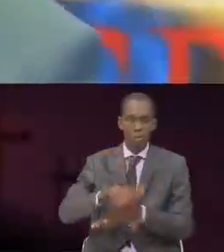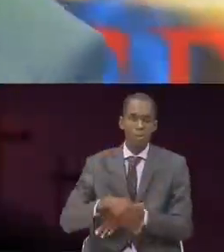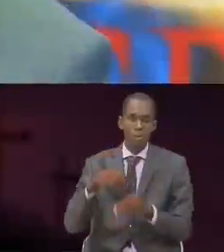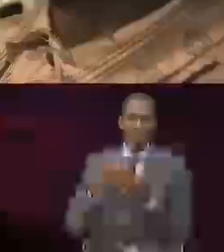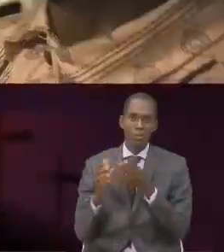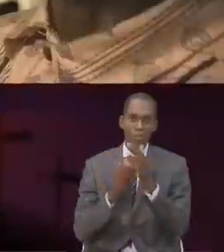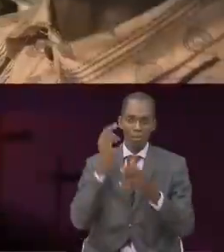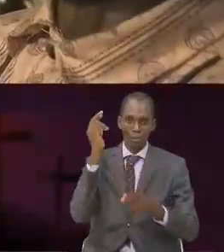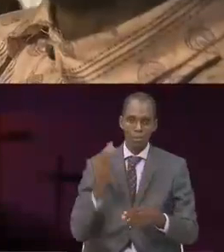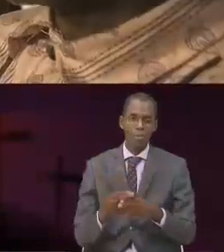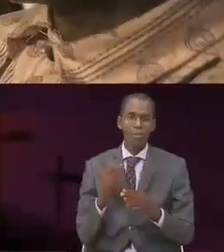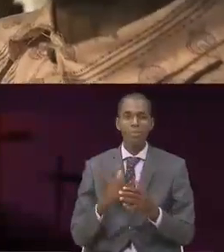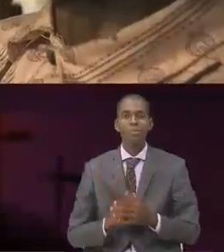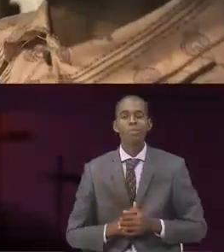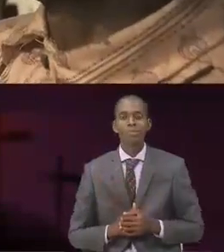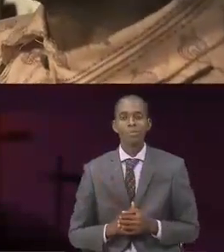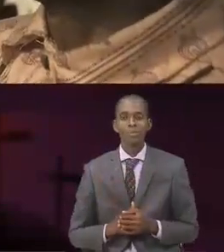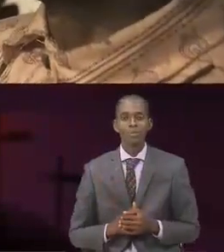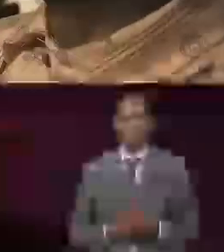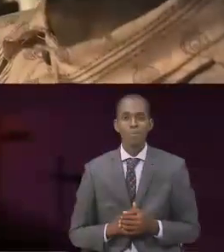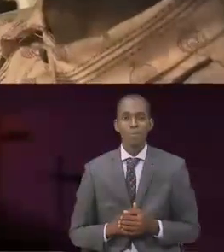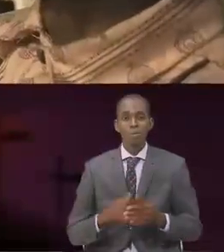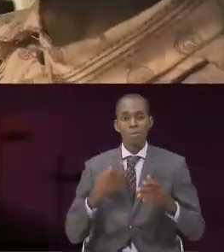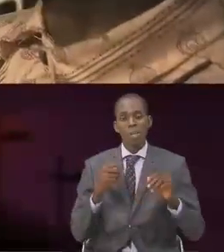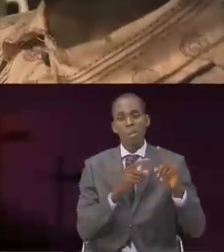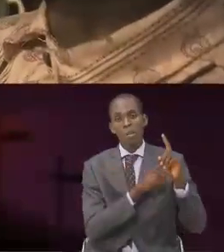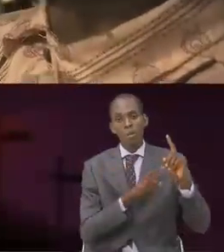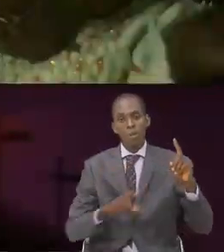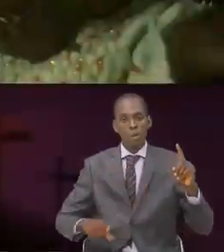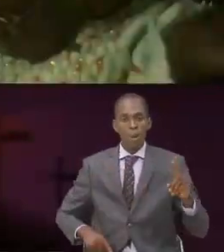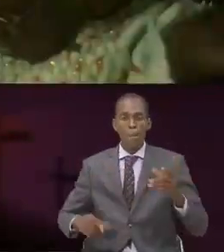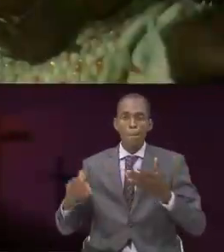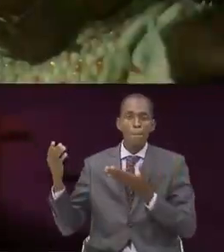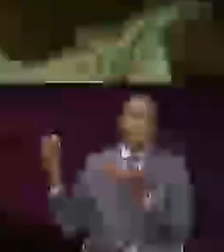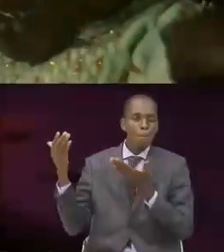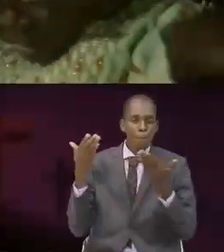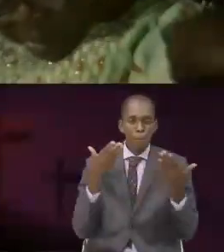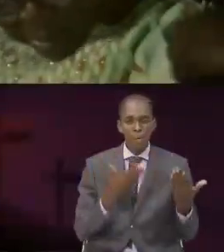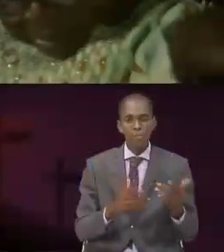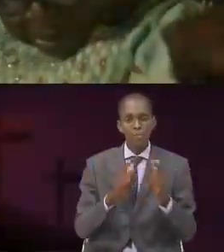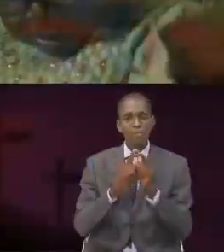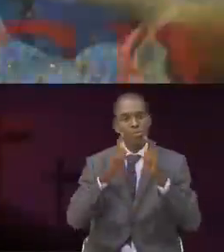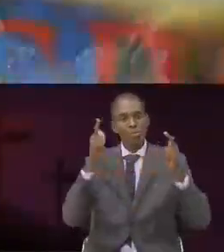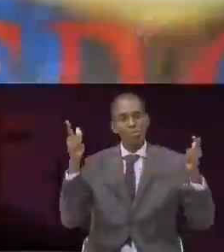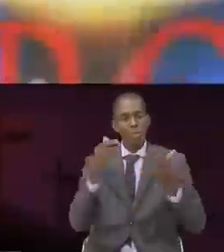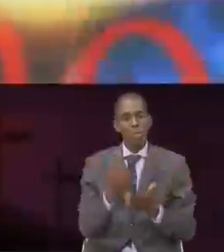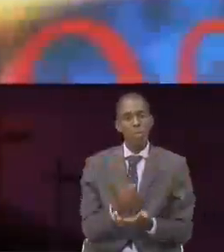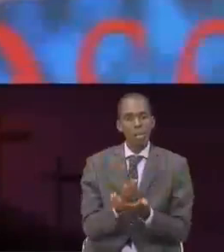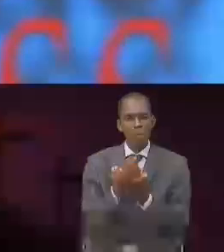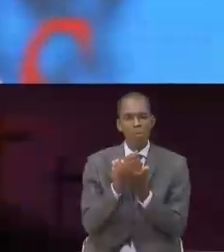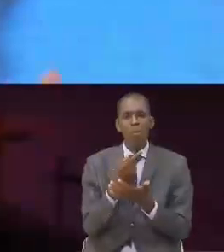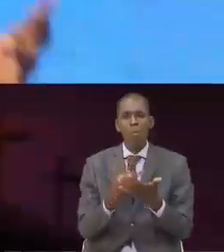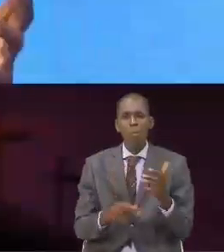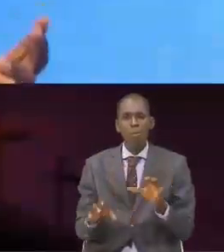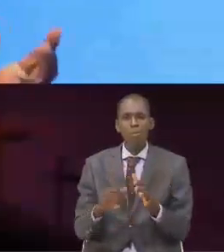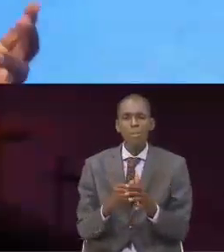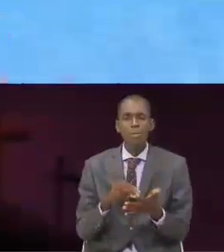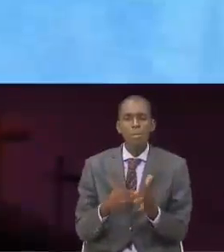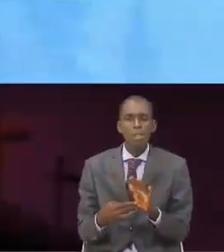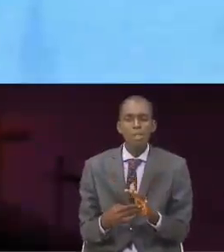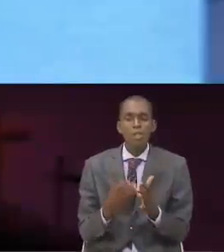you tonight. Let me hear your amen. The Lord